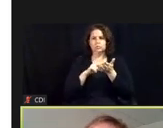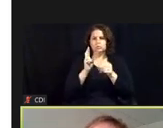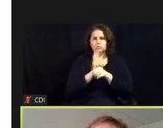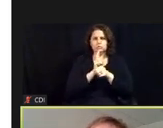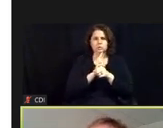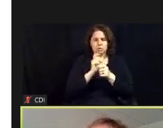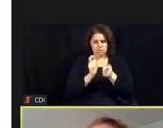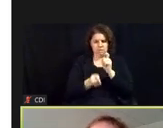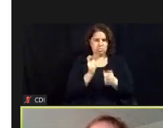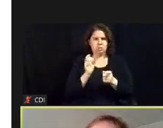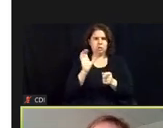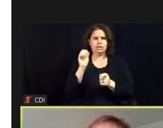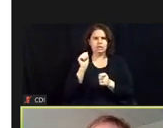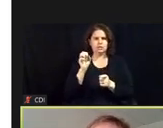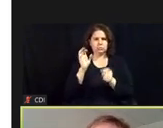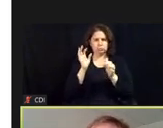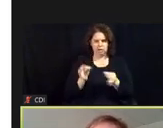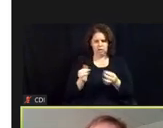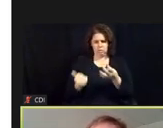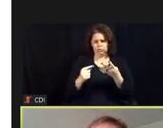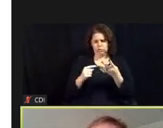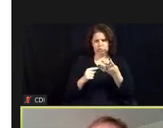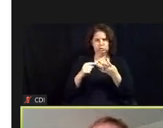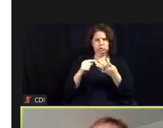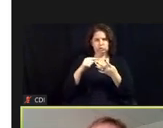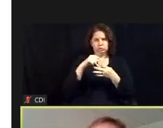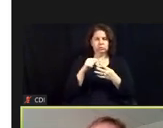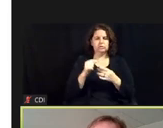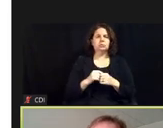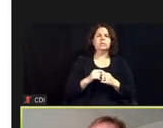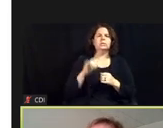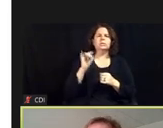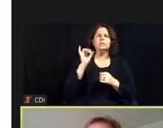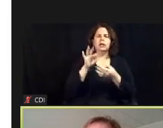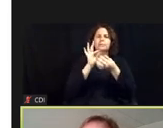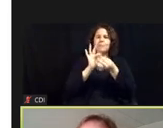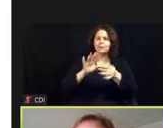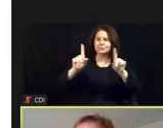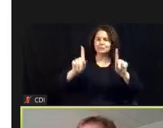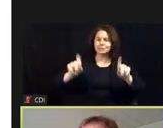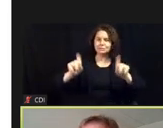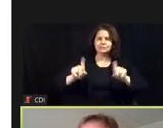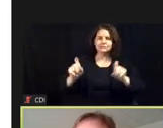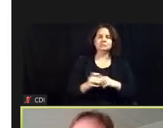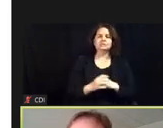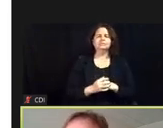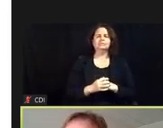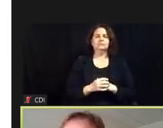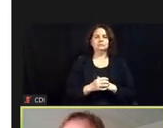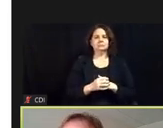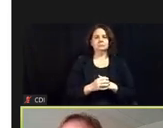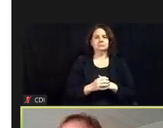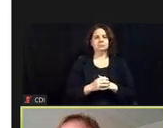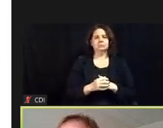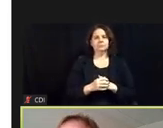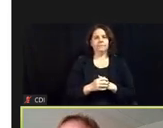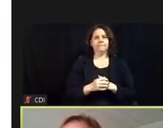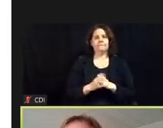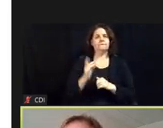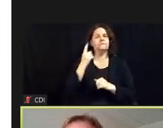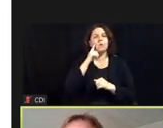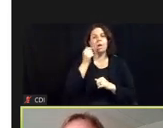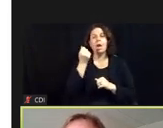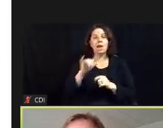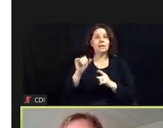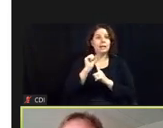status. And the adjustment is for testing rates. And that's because for any given amount of cases in a community, if you think about it, if